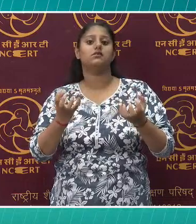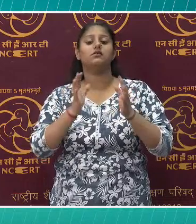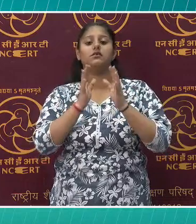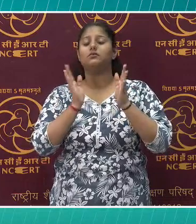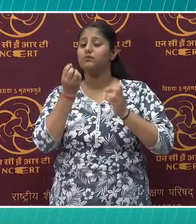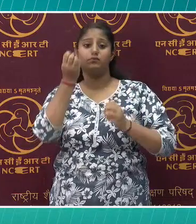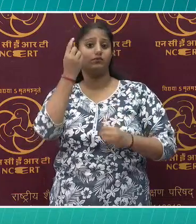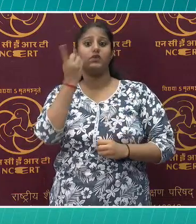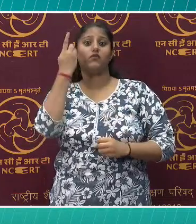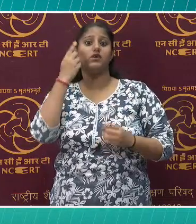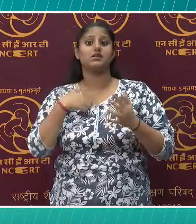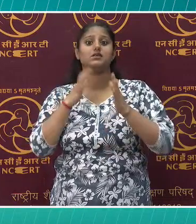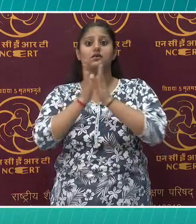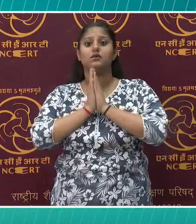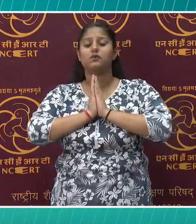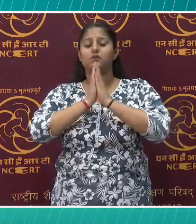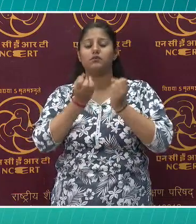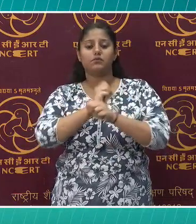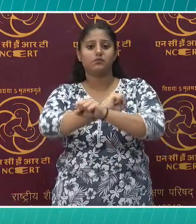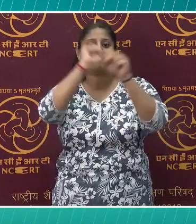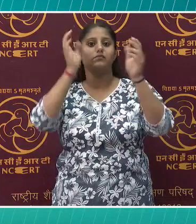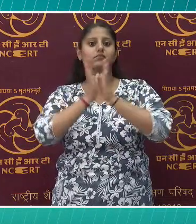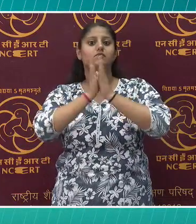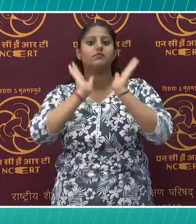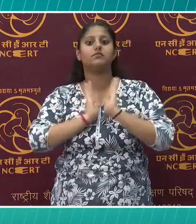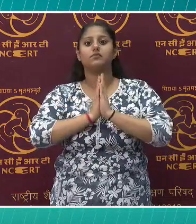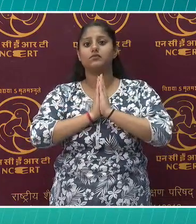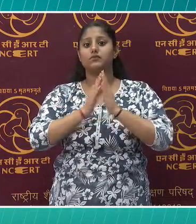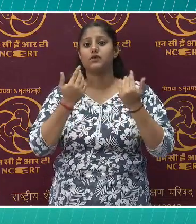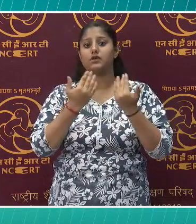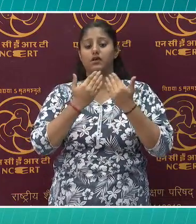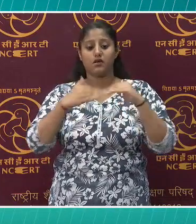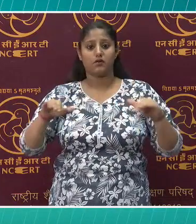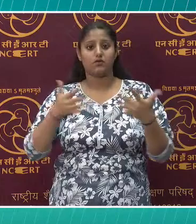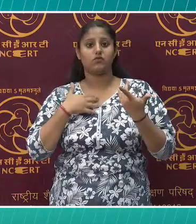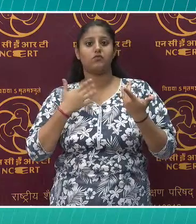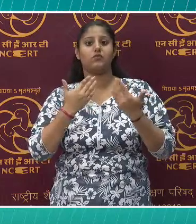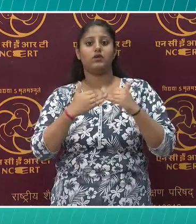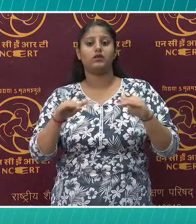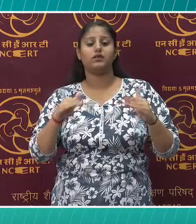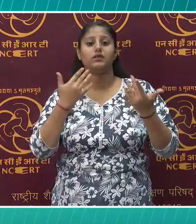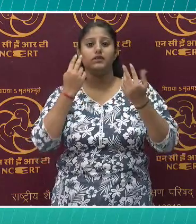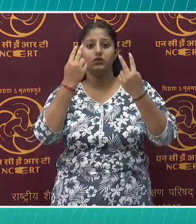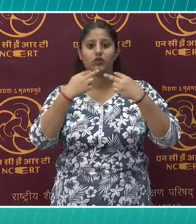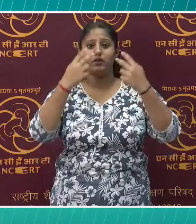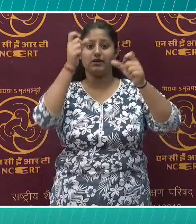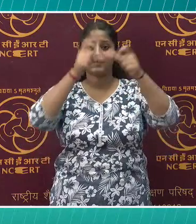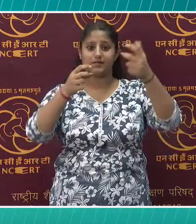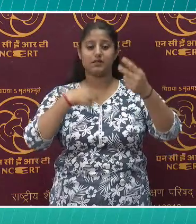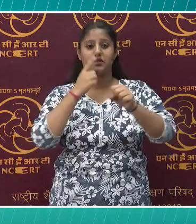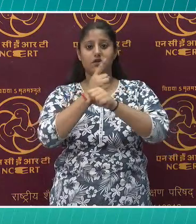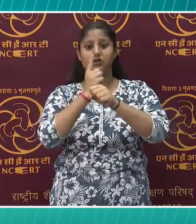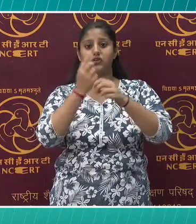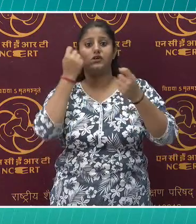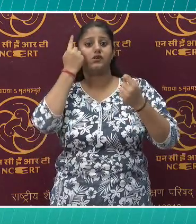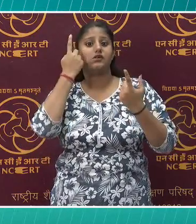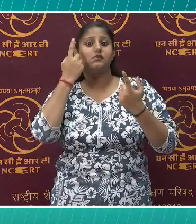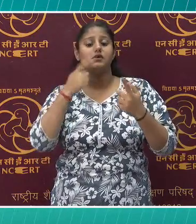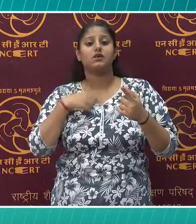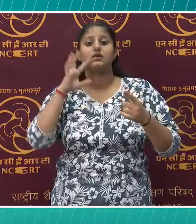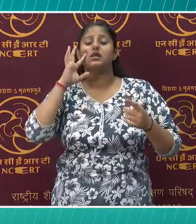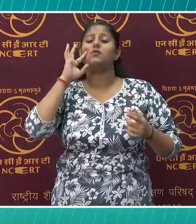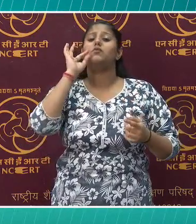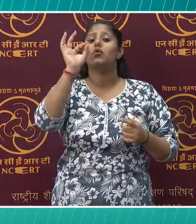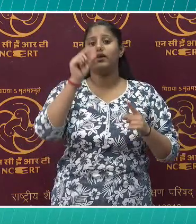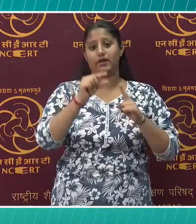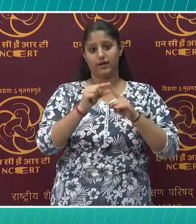we do in all our schools. We want you children and teachers, whoever is watching, to understand it. It is such an important